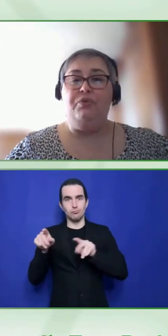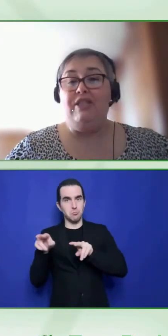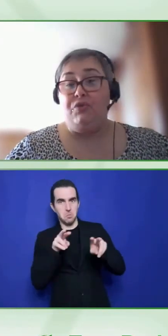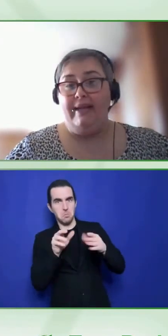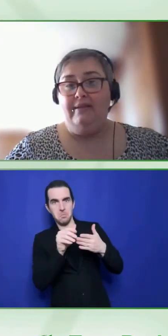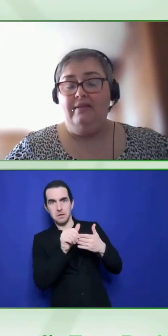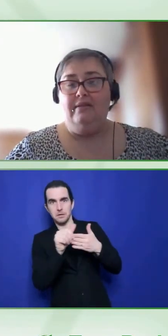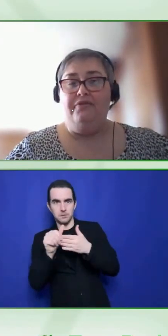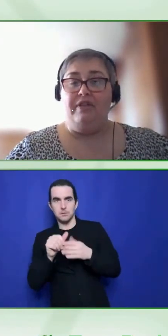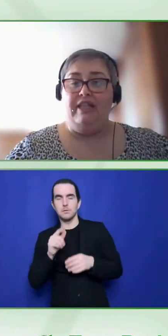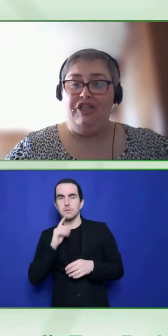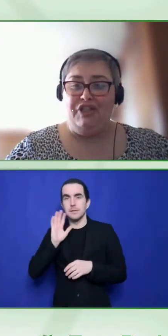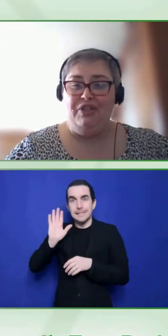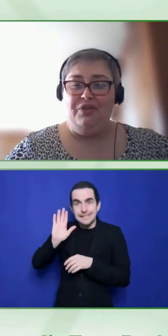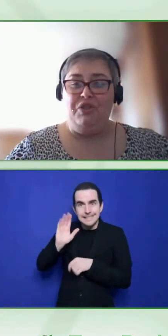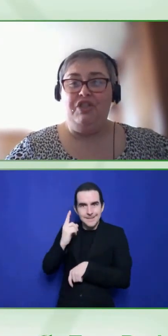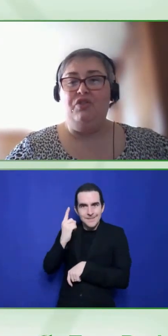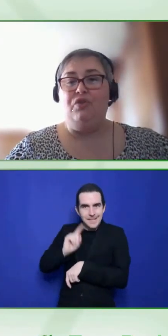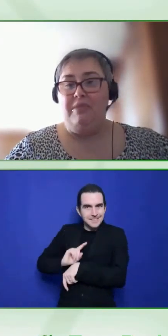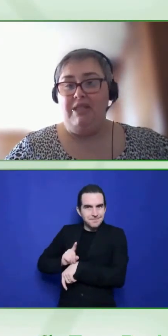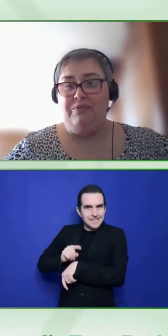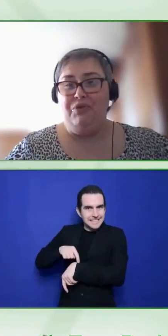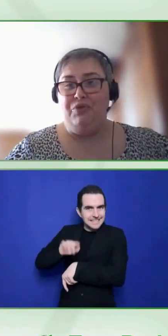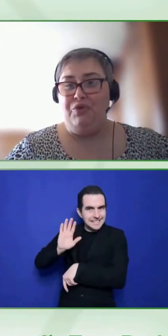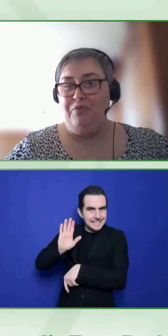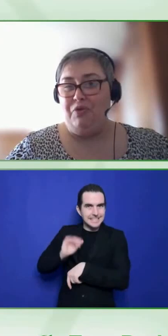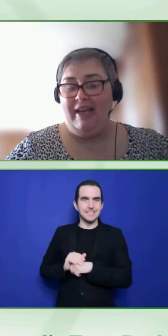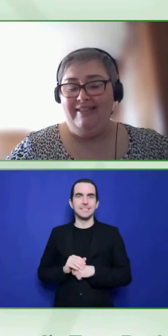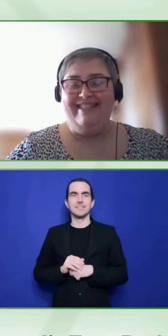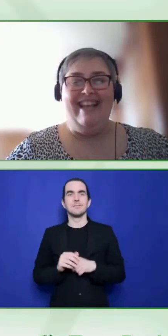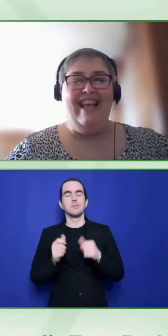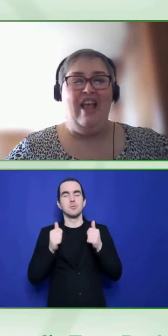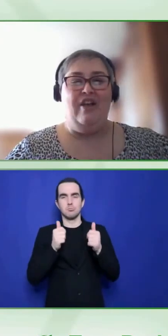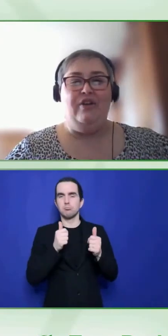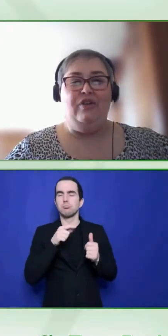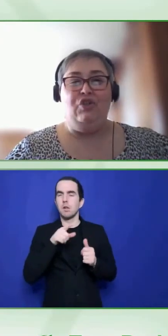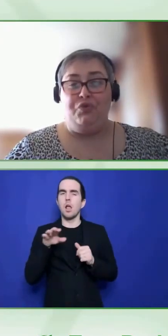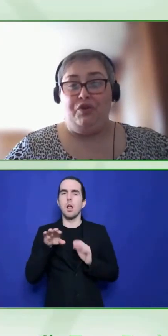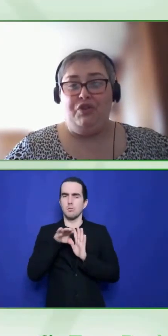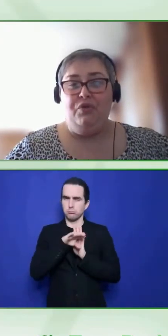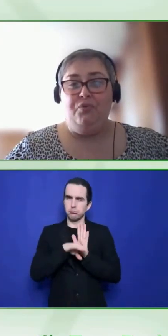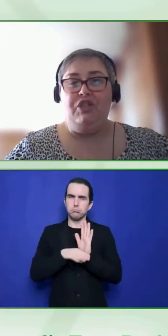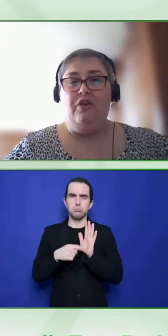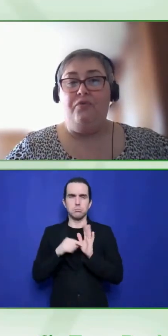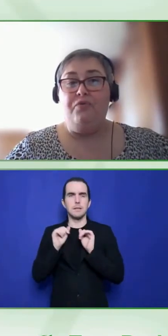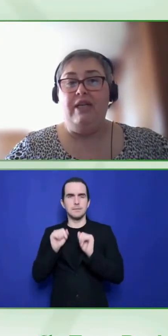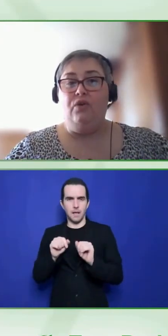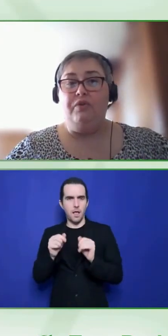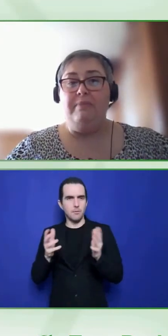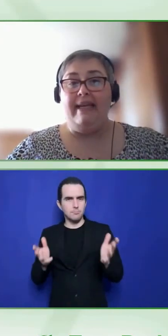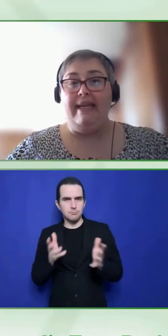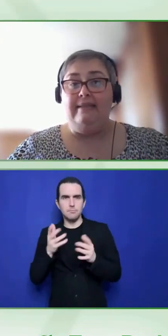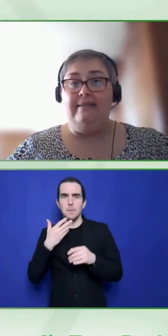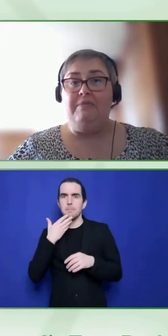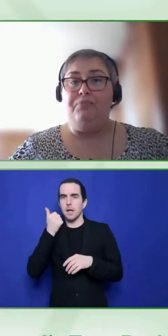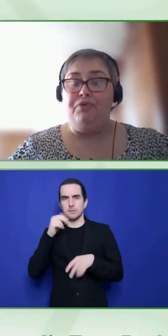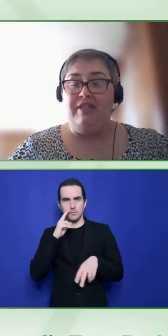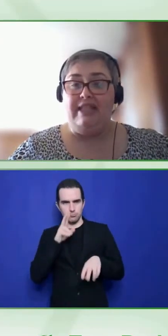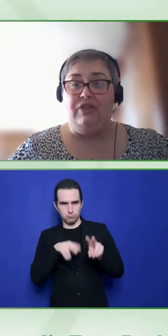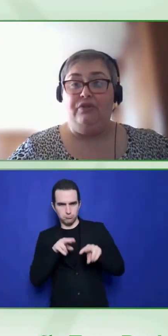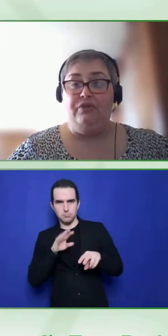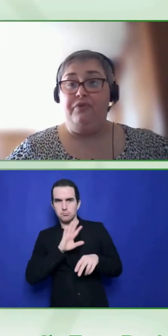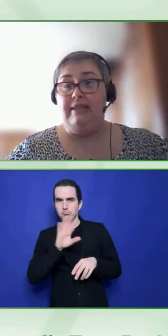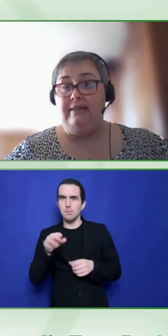on 3 strands: foundation, which is the commitment to the human rights, structure, which are really concrete mechanism